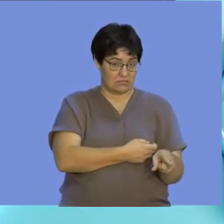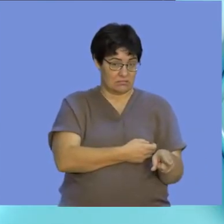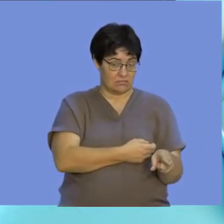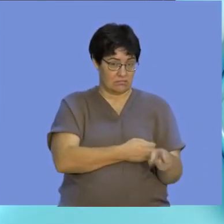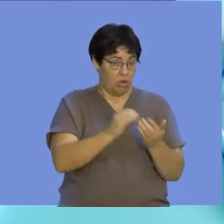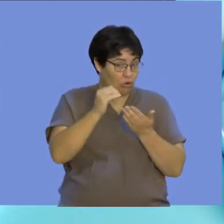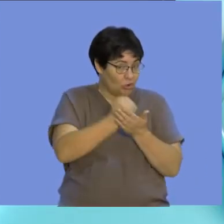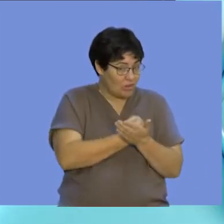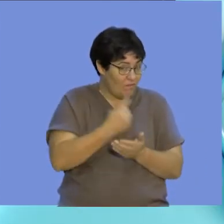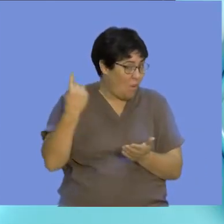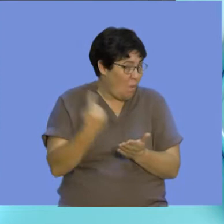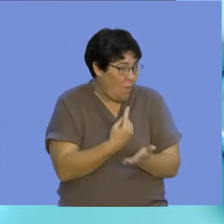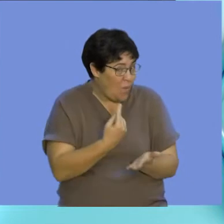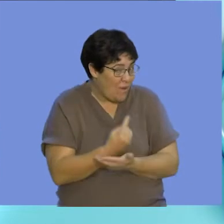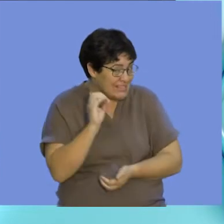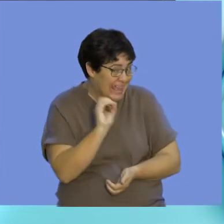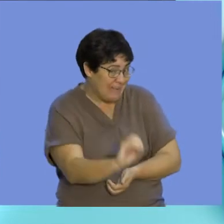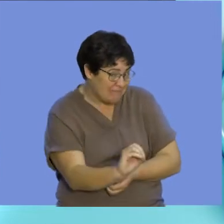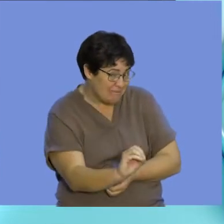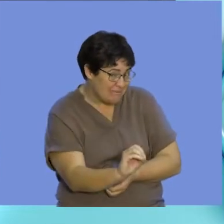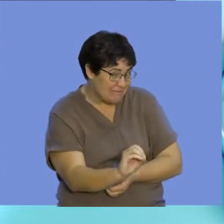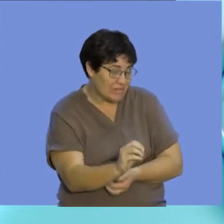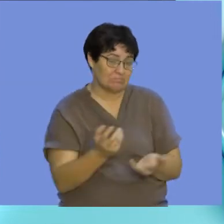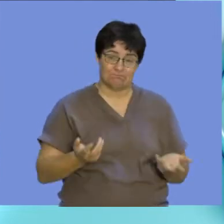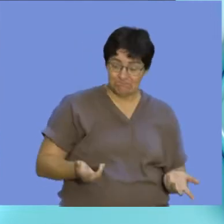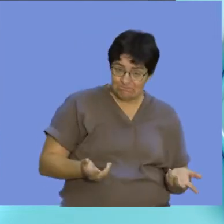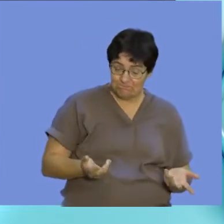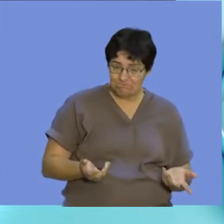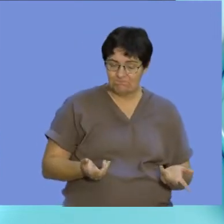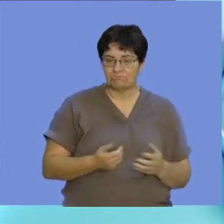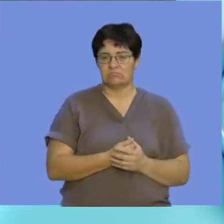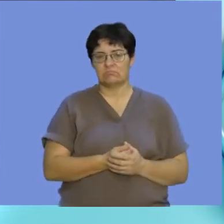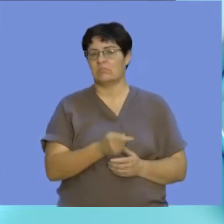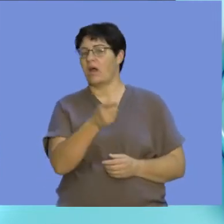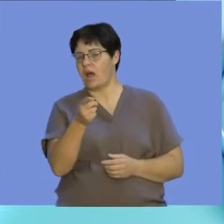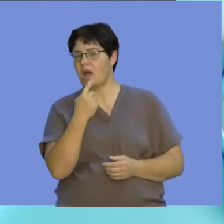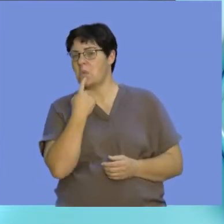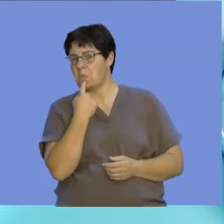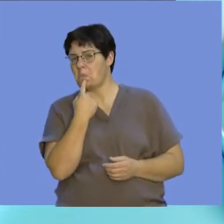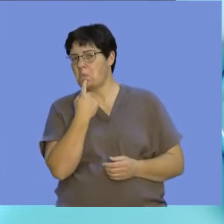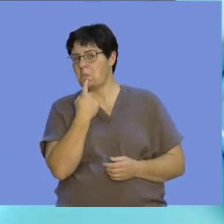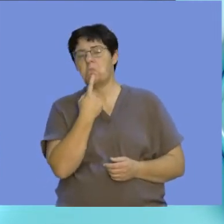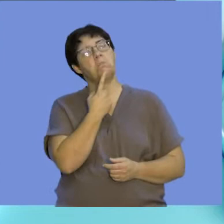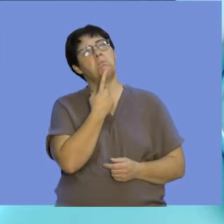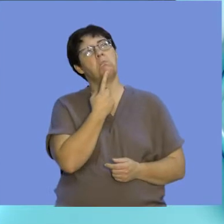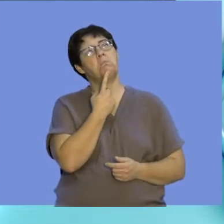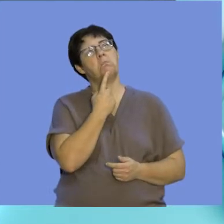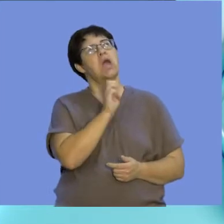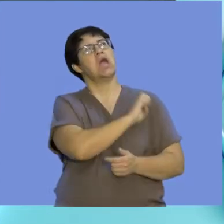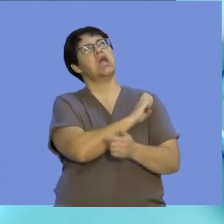conserved? And I suspect that some of you are you're at the TV going,